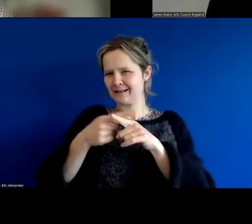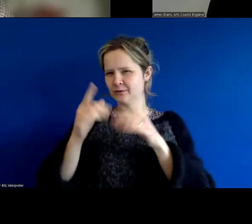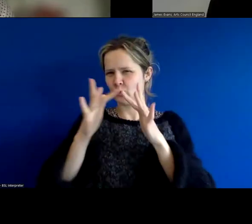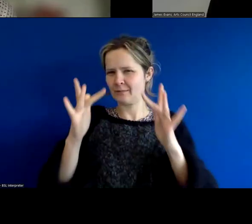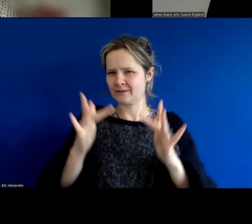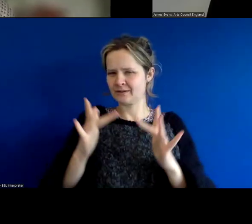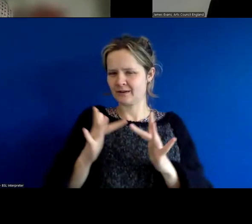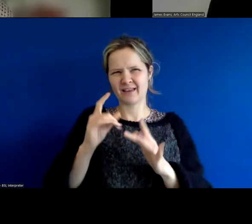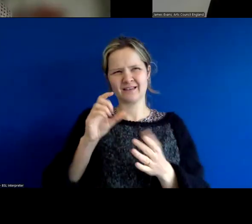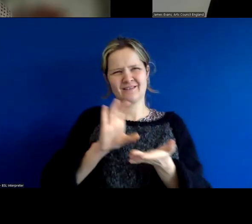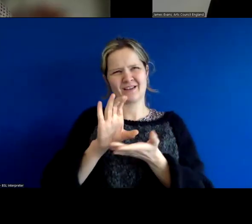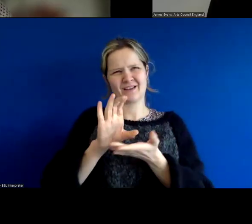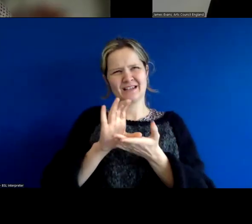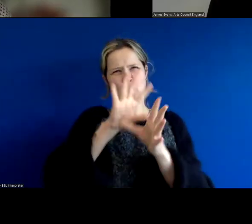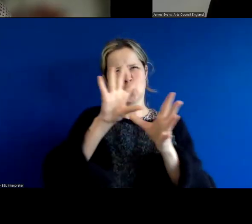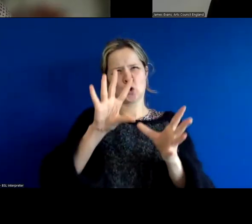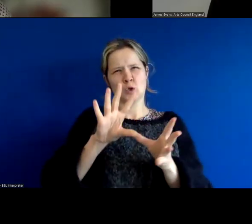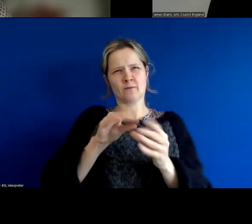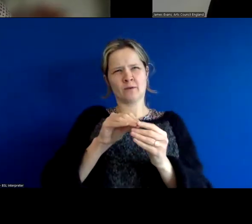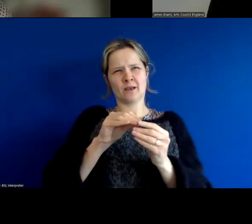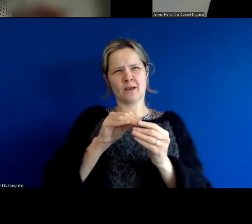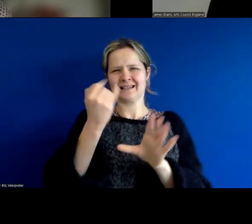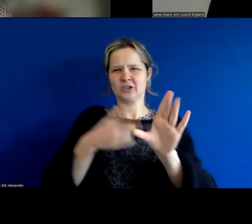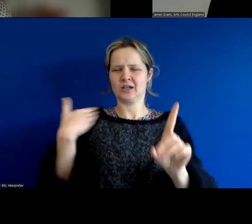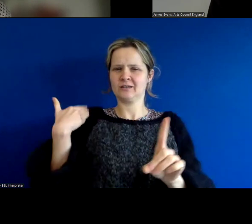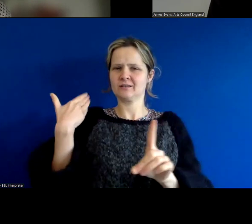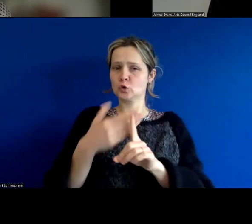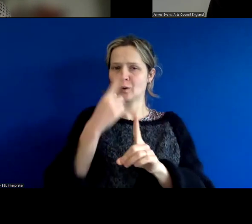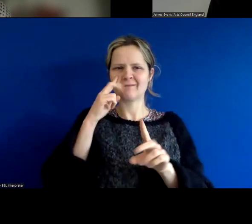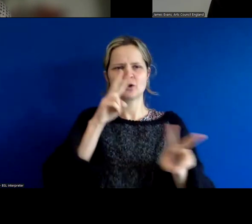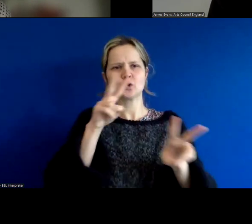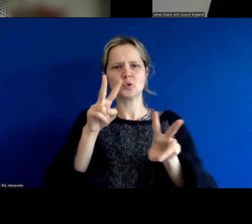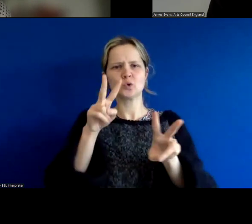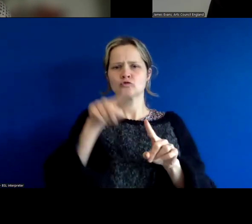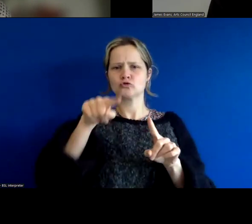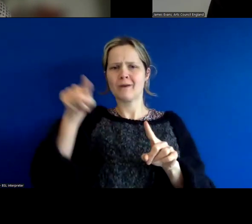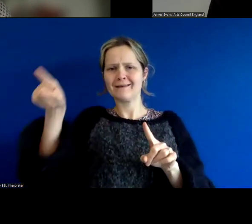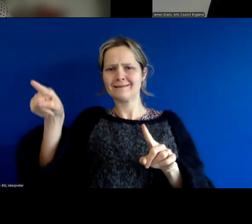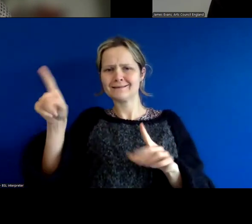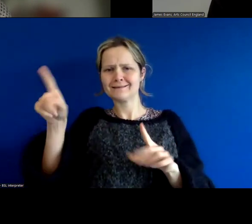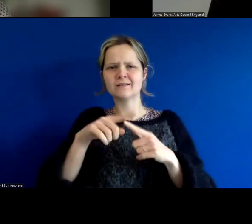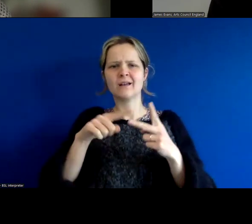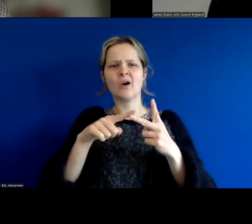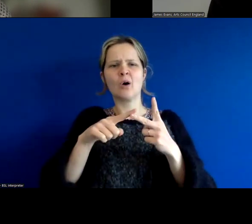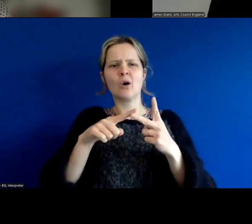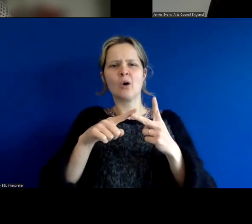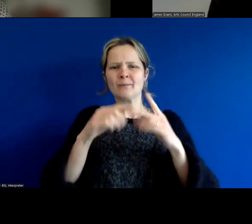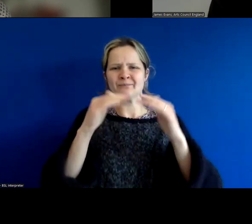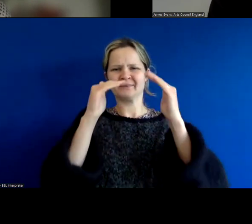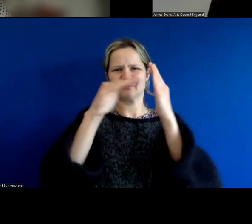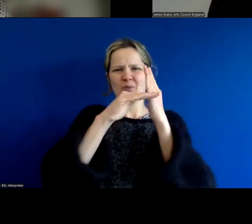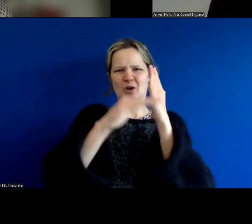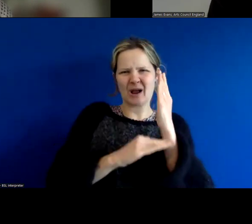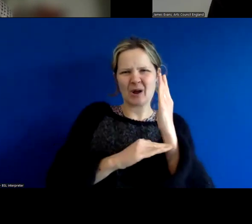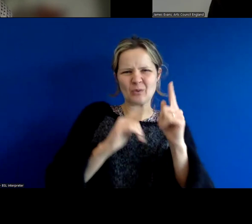think. And you can view trends in there and program breakdowns and discipline types. So, that's